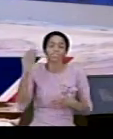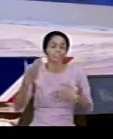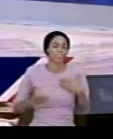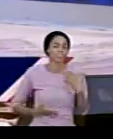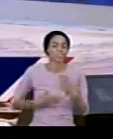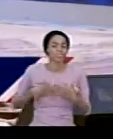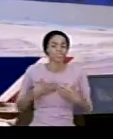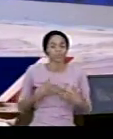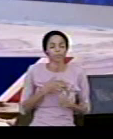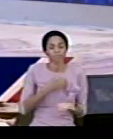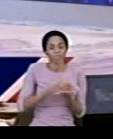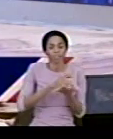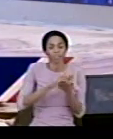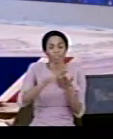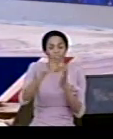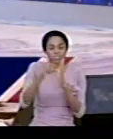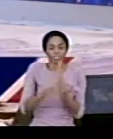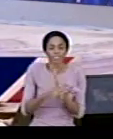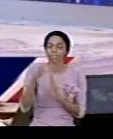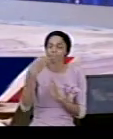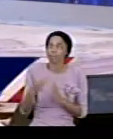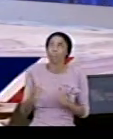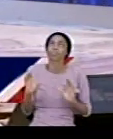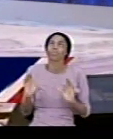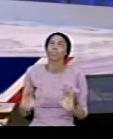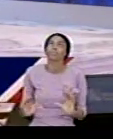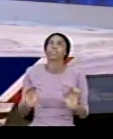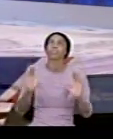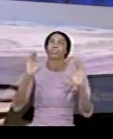of commitment to the Lord.